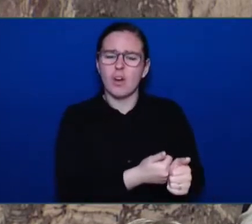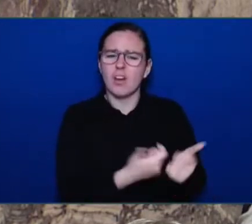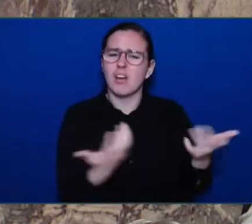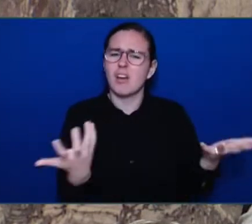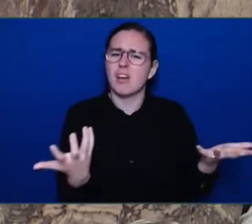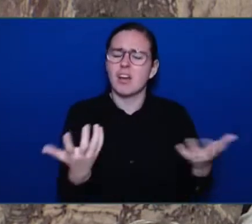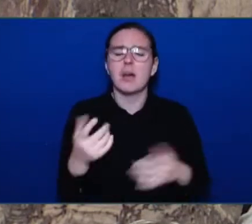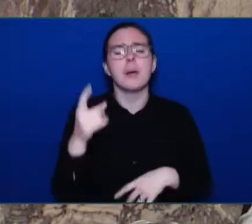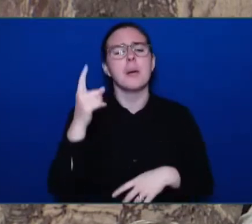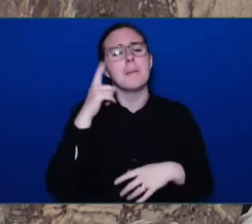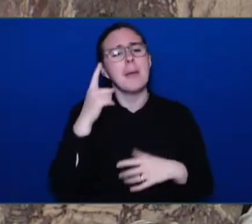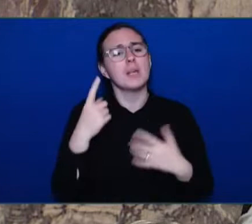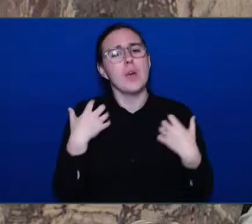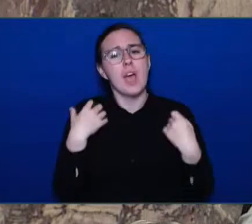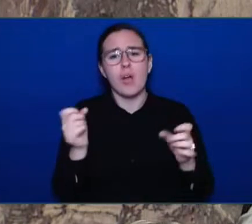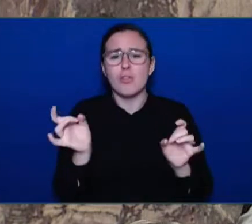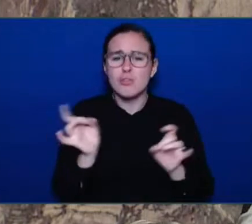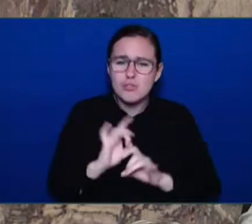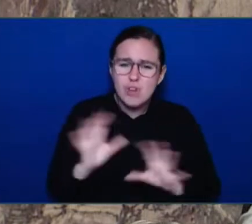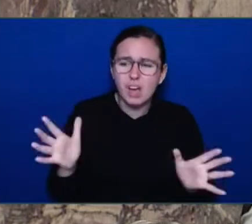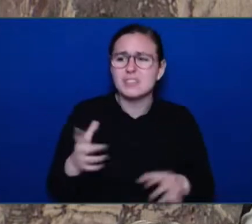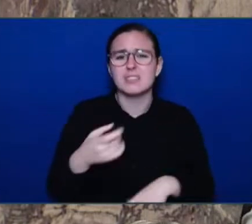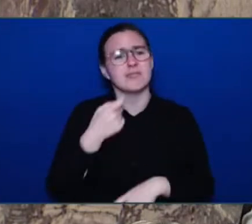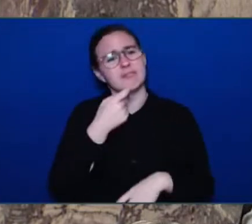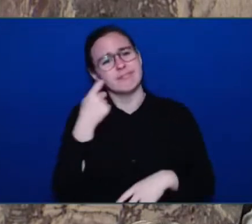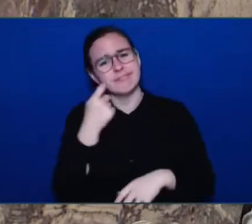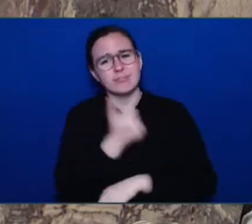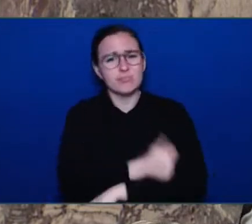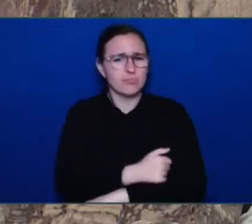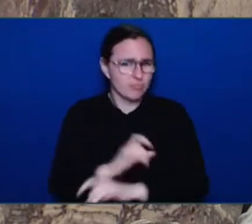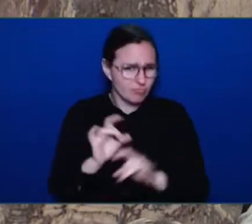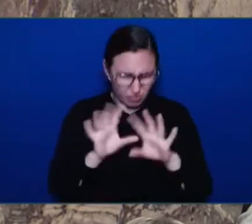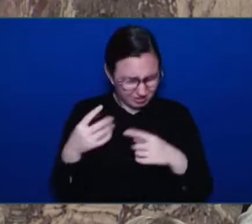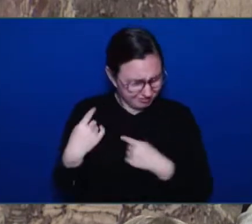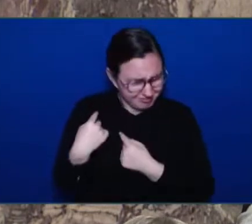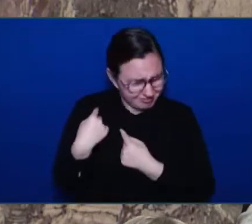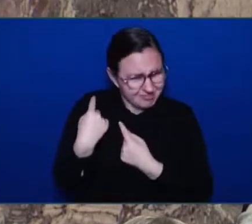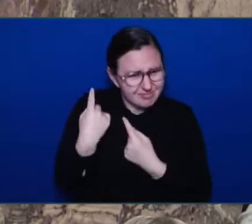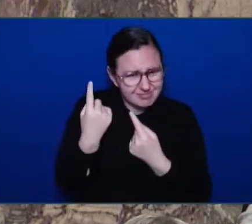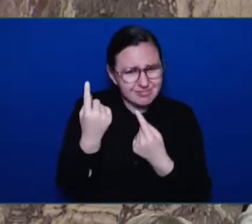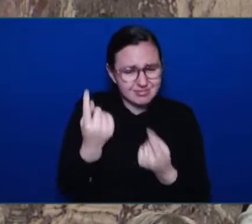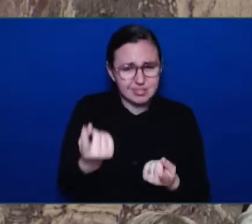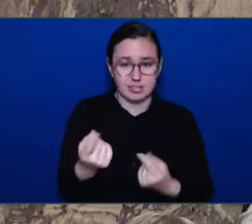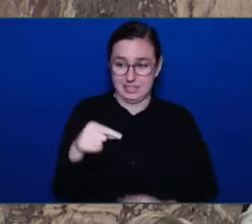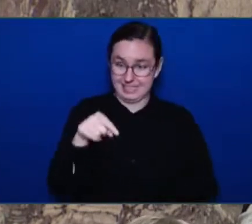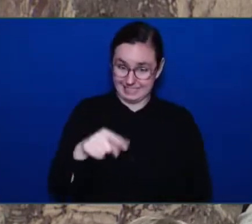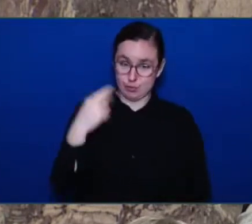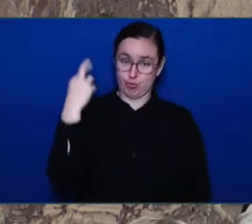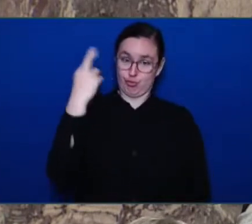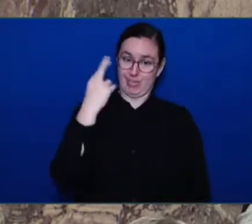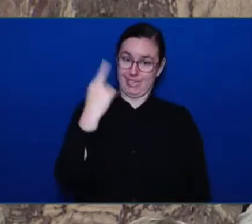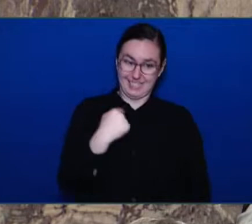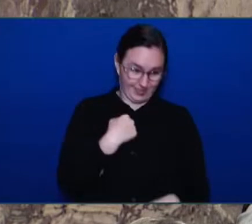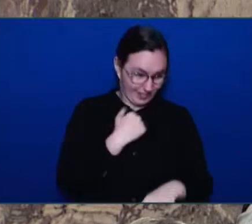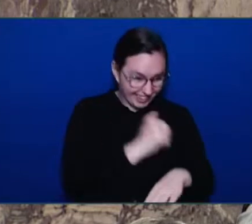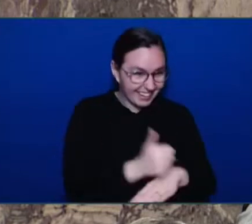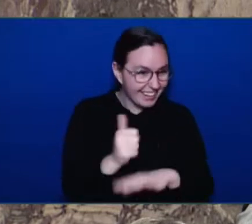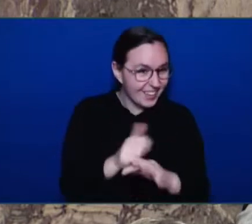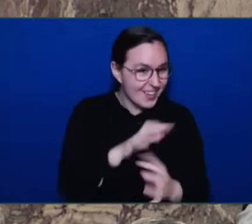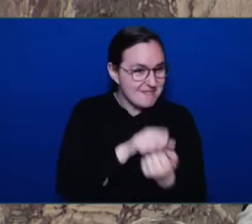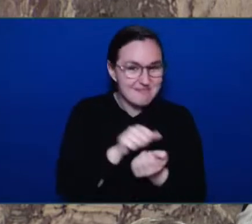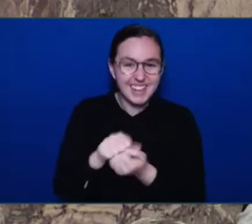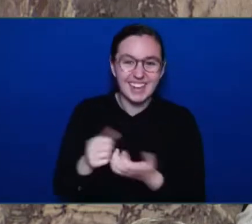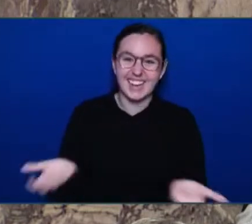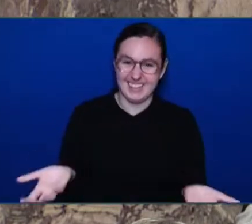now. That's why this ministry was created. Well, over 2 years ago, the outgoing premier called a snap election so he could